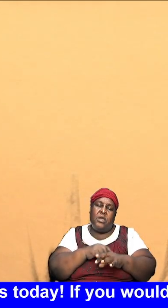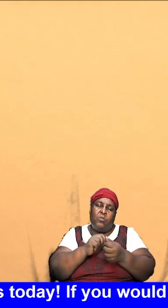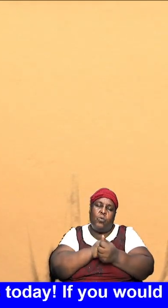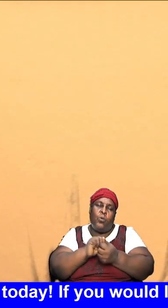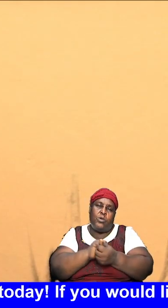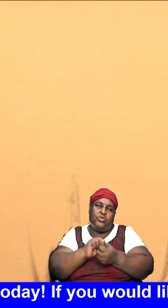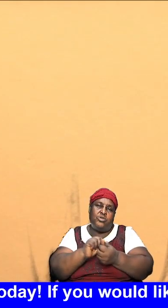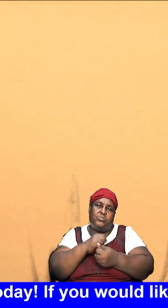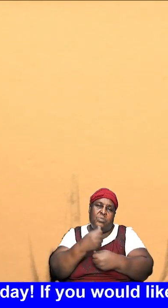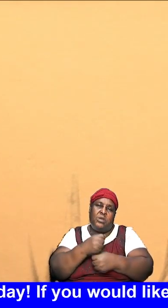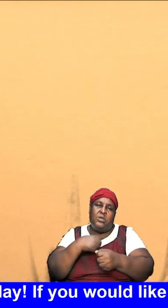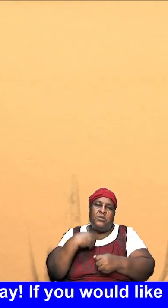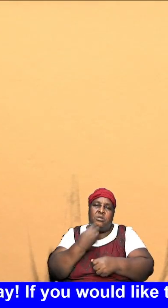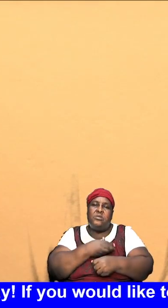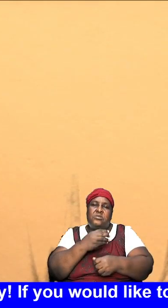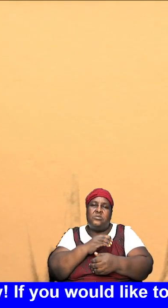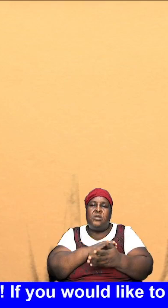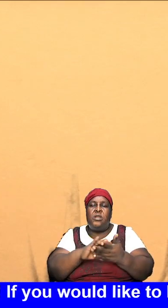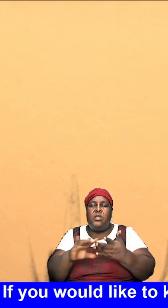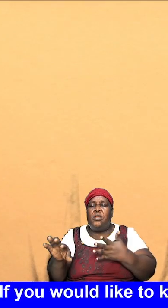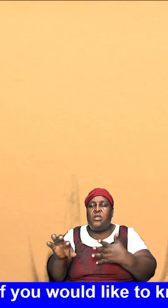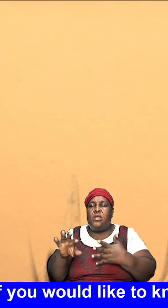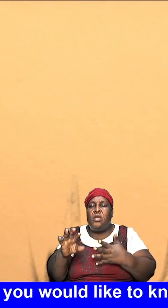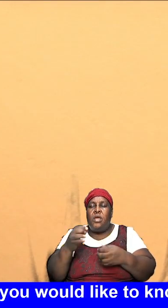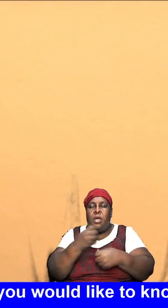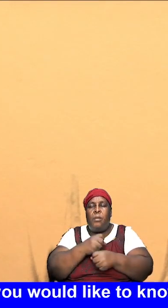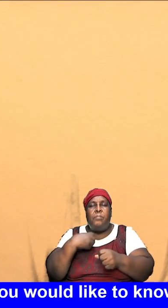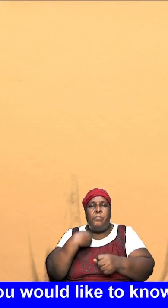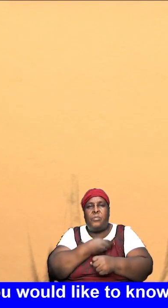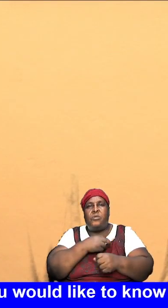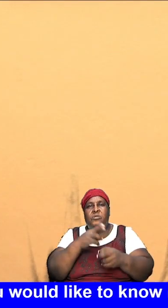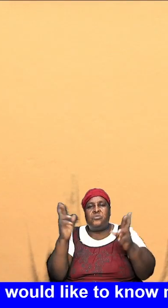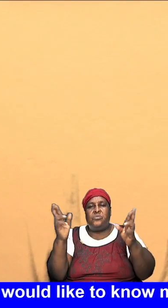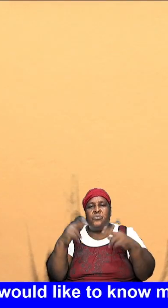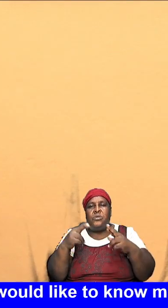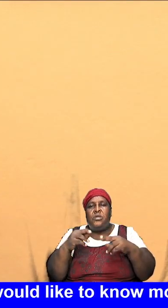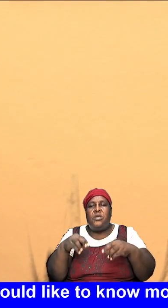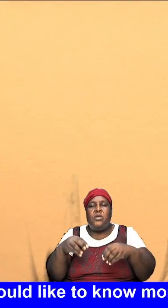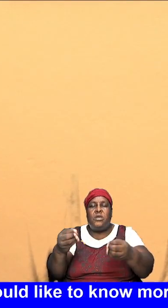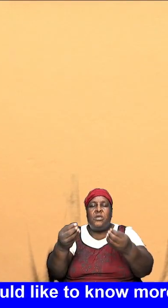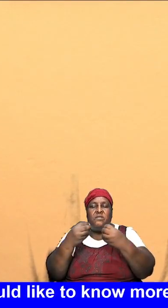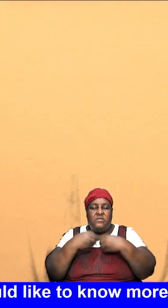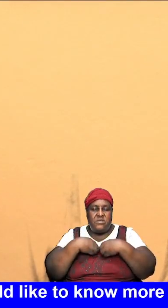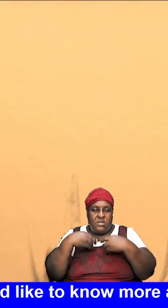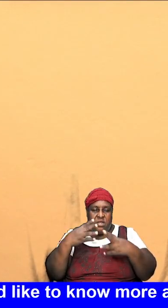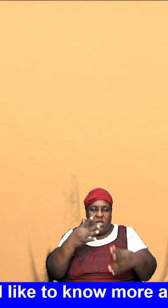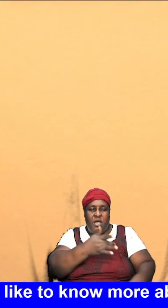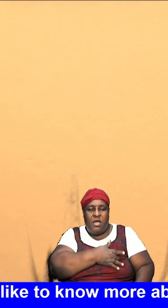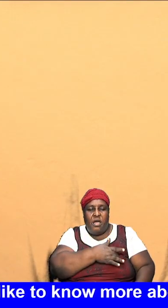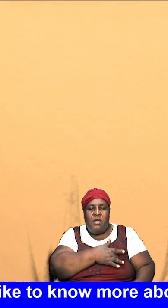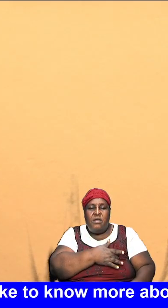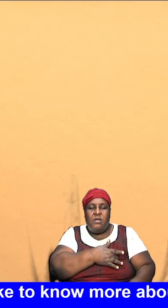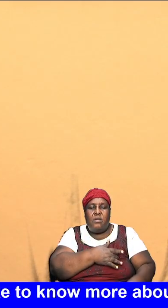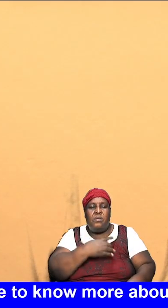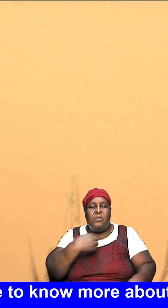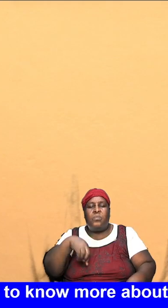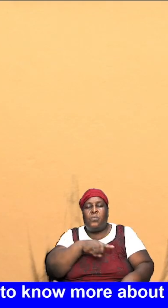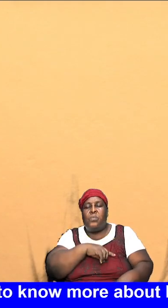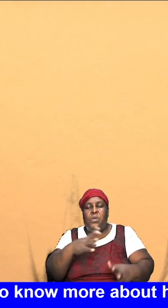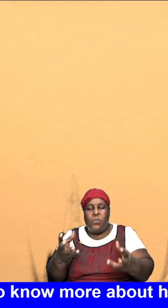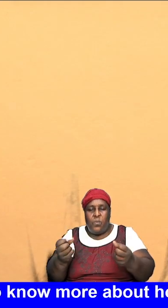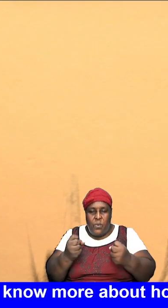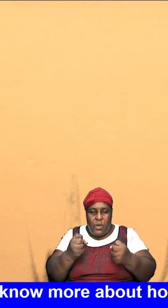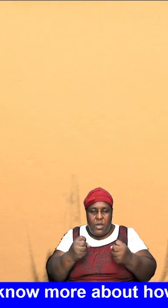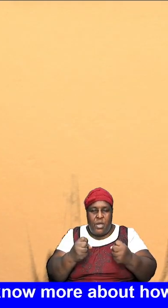us clean. Make us ready. Give us that heart so that we may desire you,